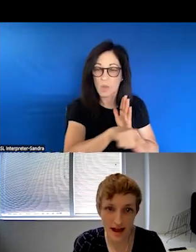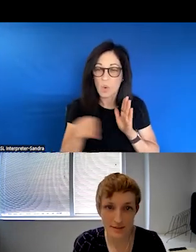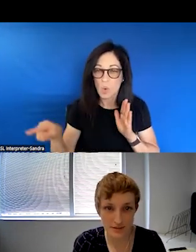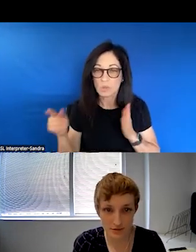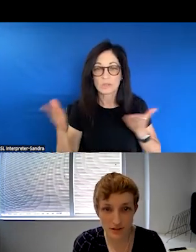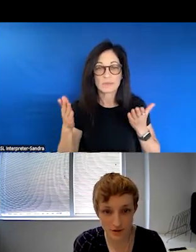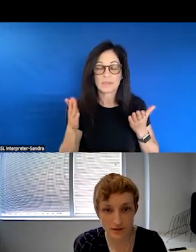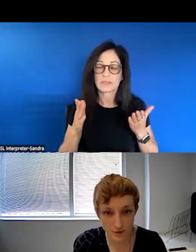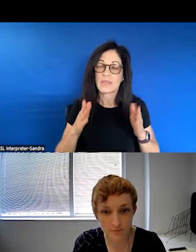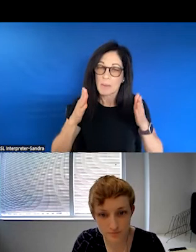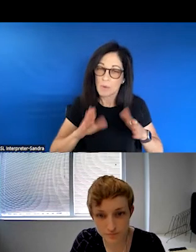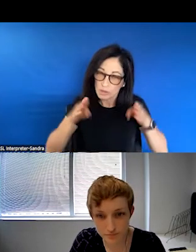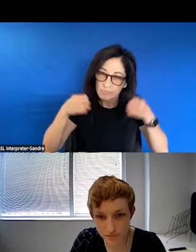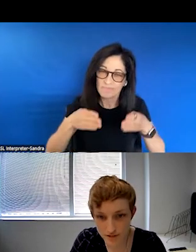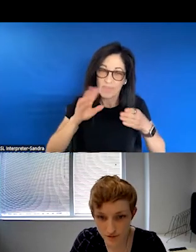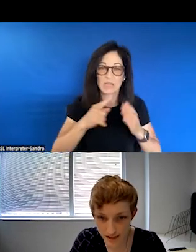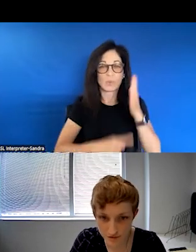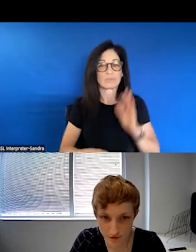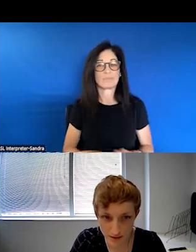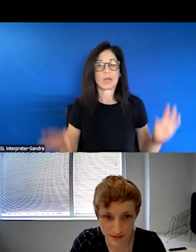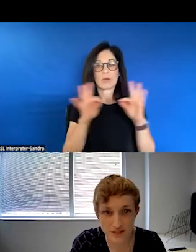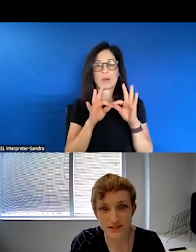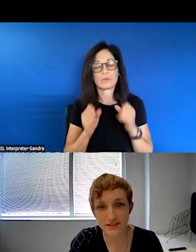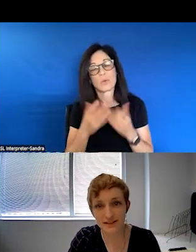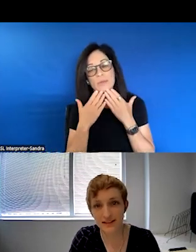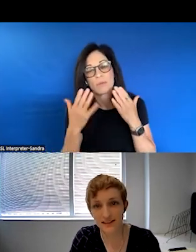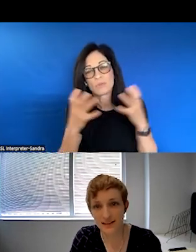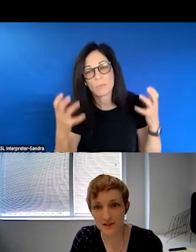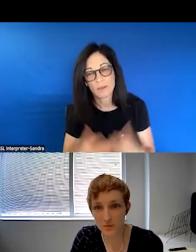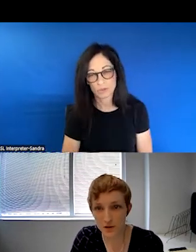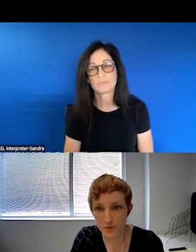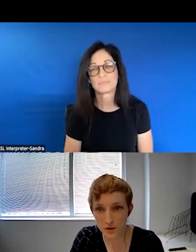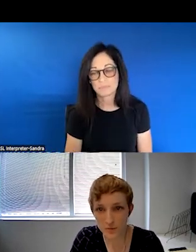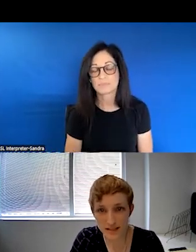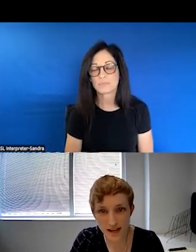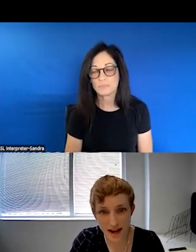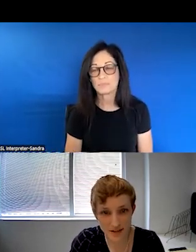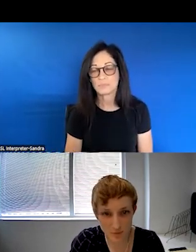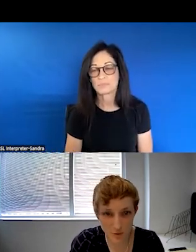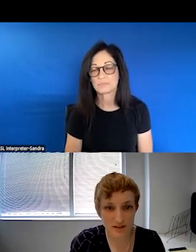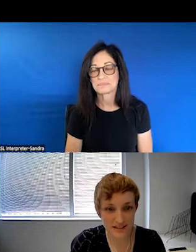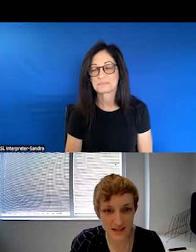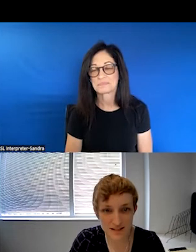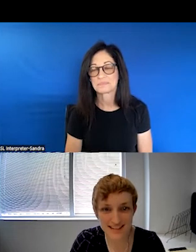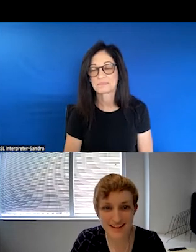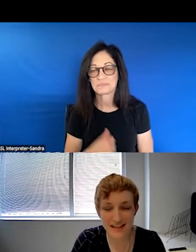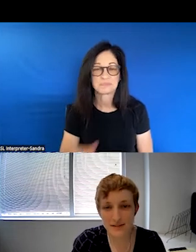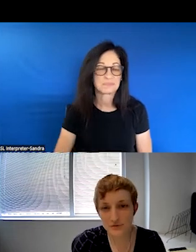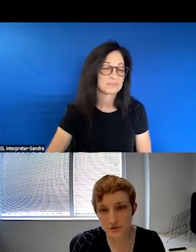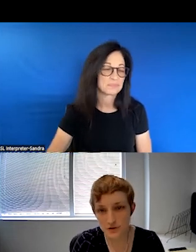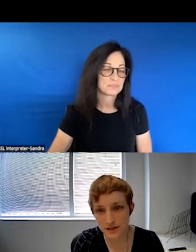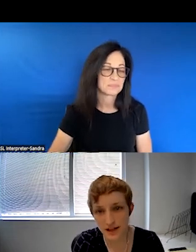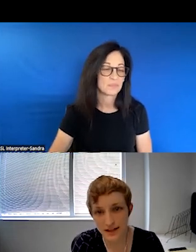is absolutely critical. So thank you so much. So we'll be having more segments like that